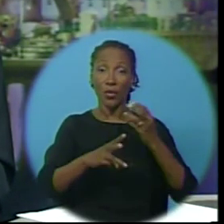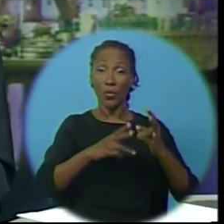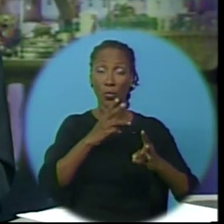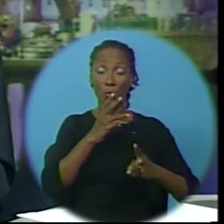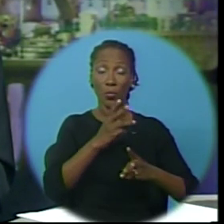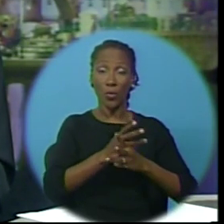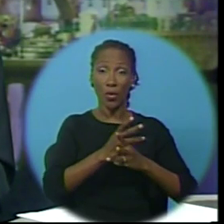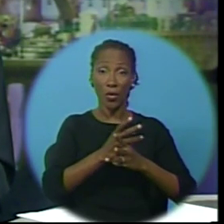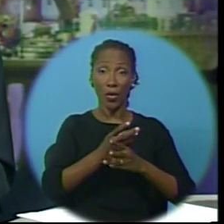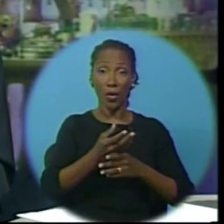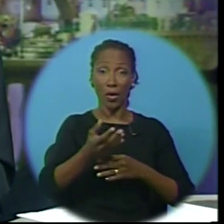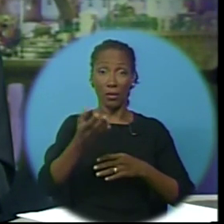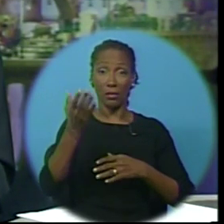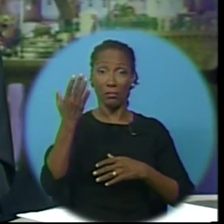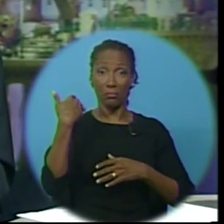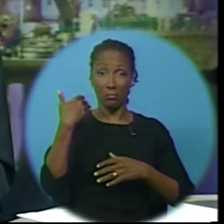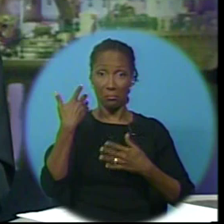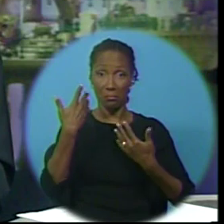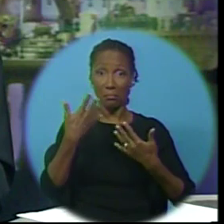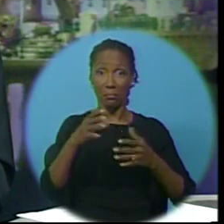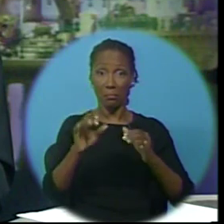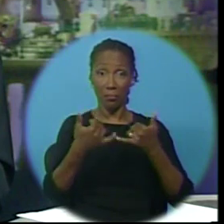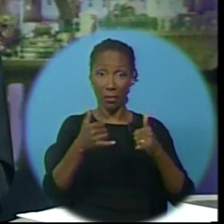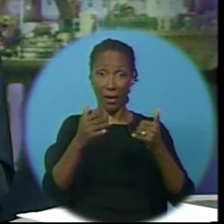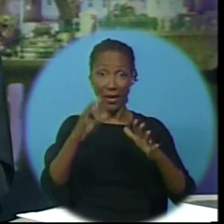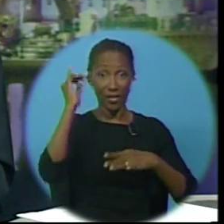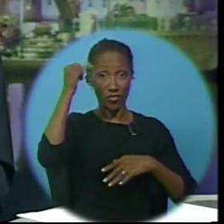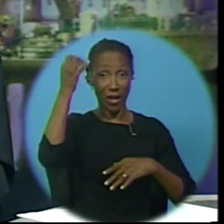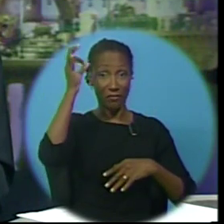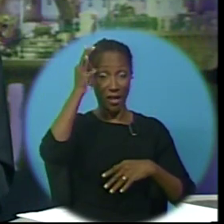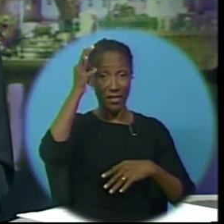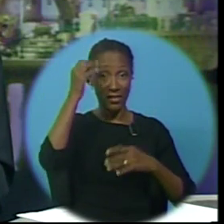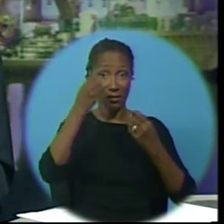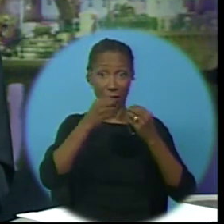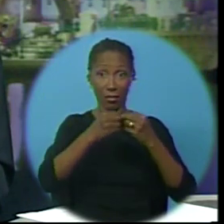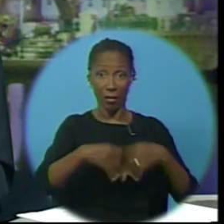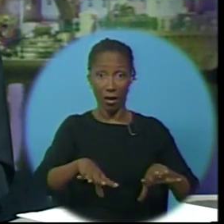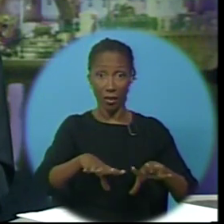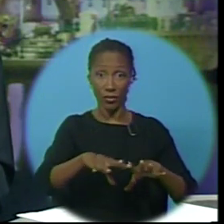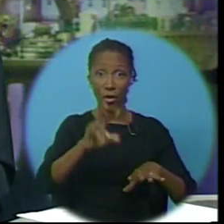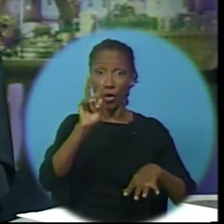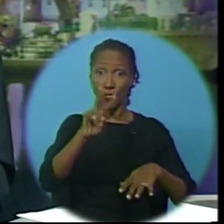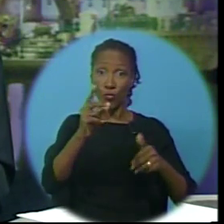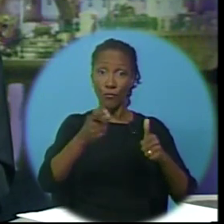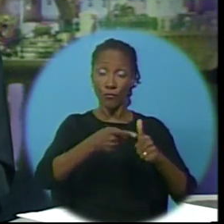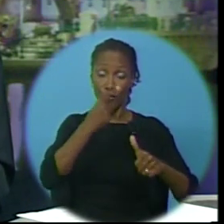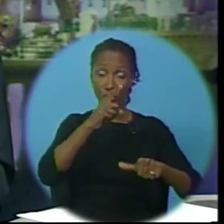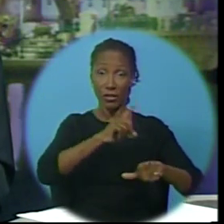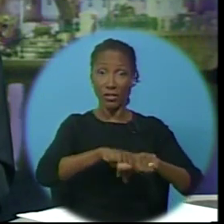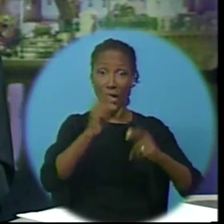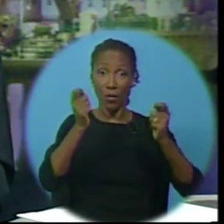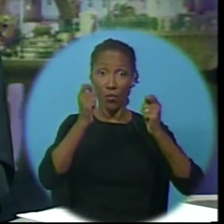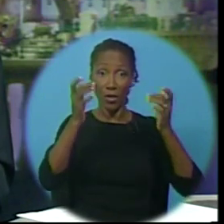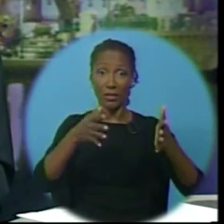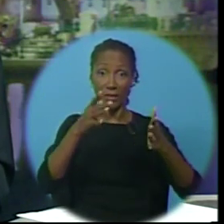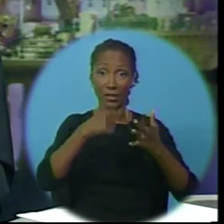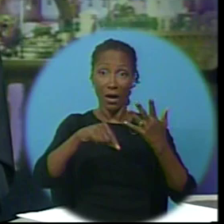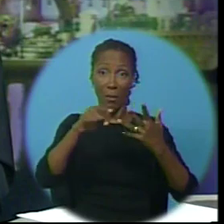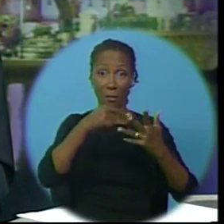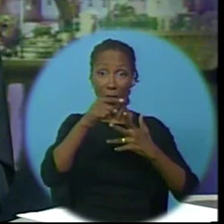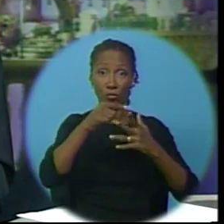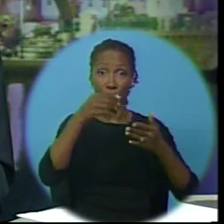now to drafts, the world-rated Jack Francis was beaten as two first-time winners were among the new Barbados